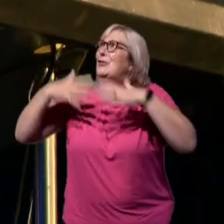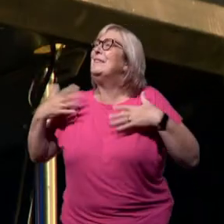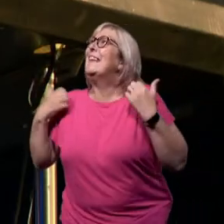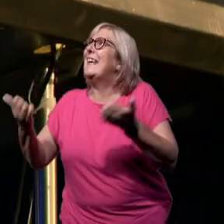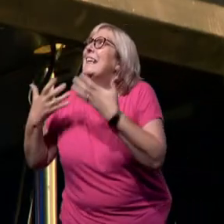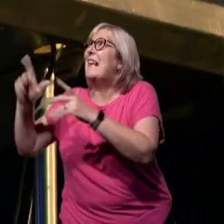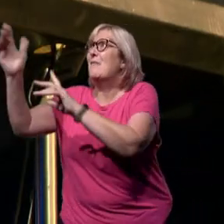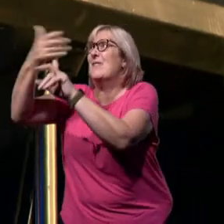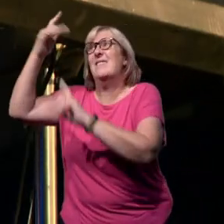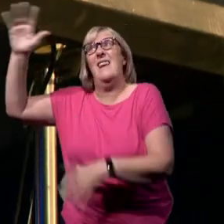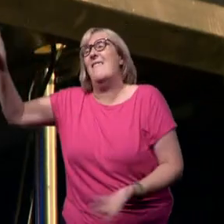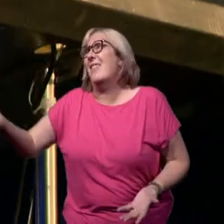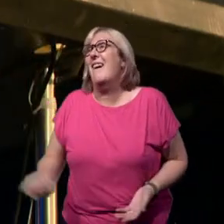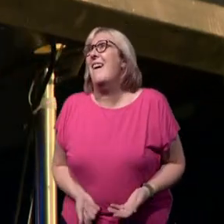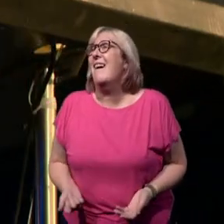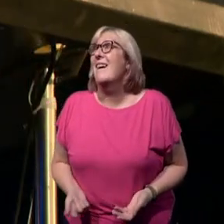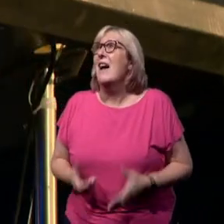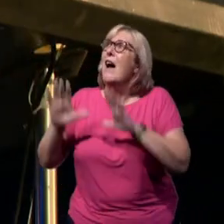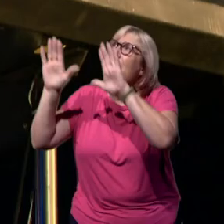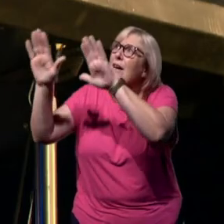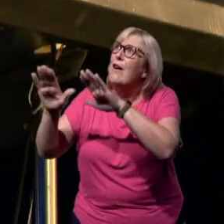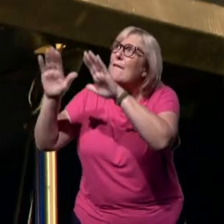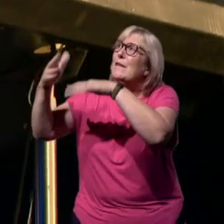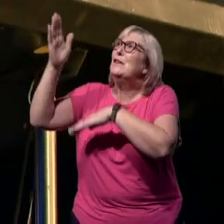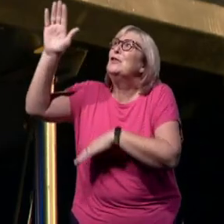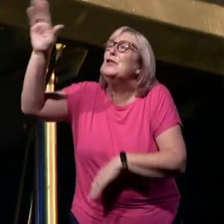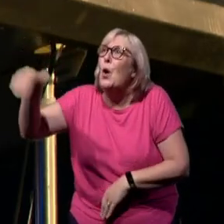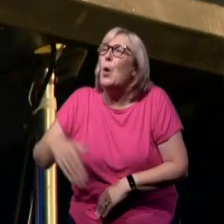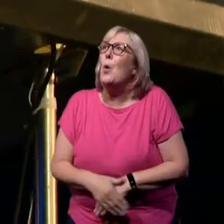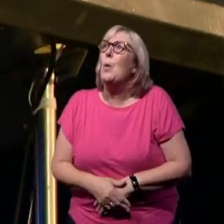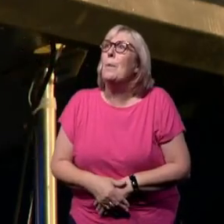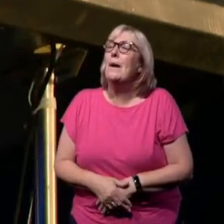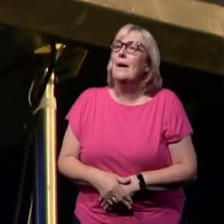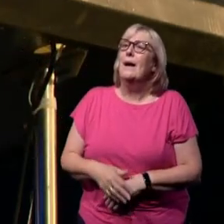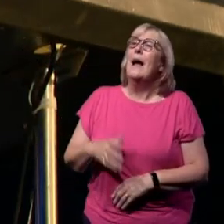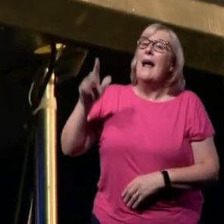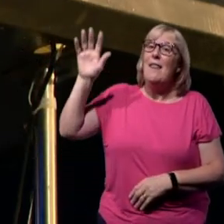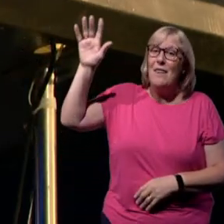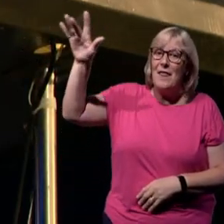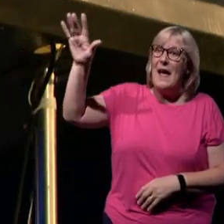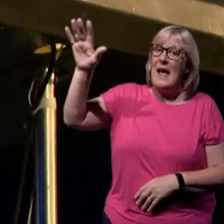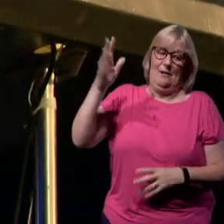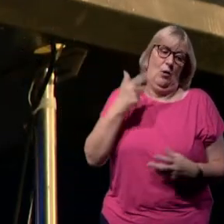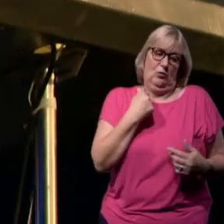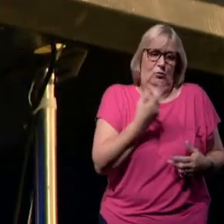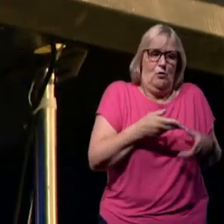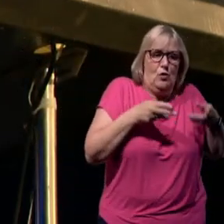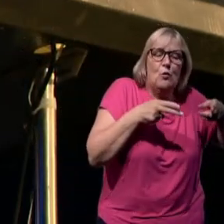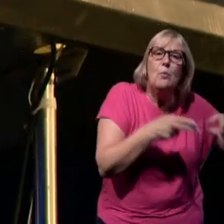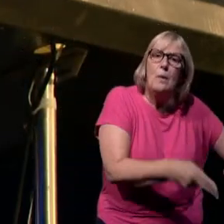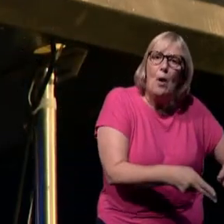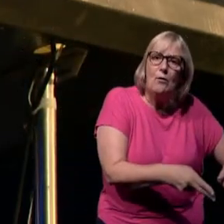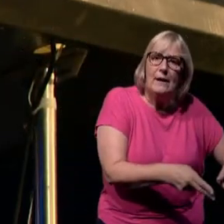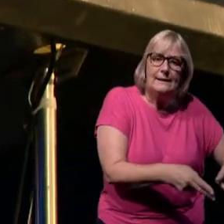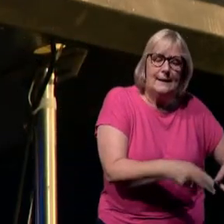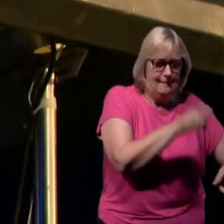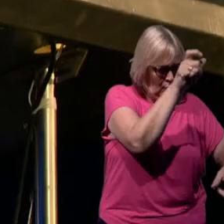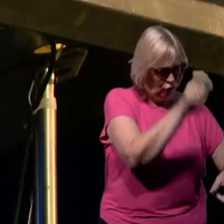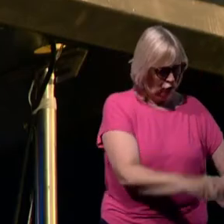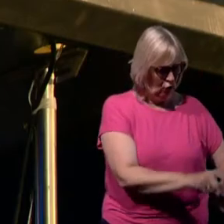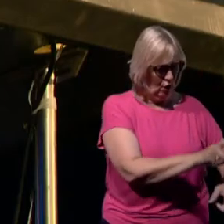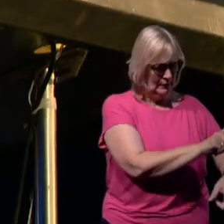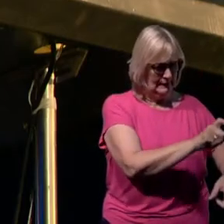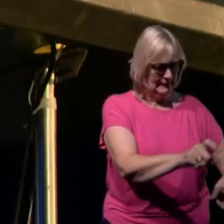is safe, comforted, and home, and that as she would be buried the next day and a cross placed in the ground,